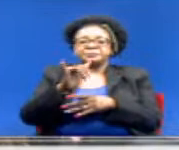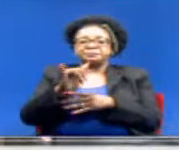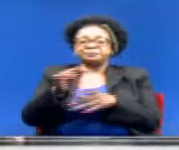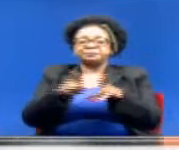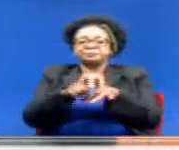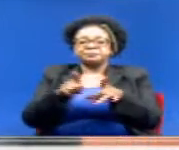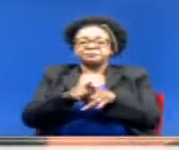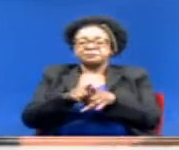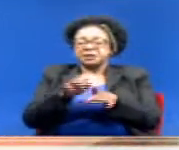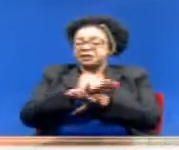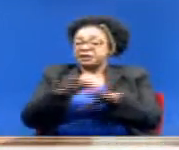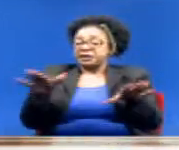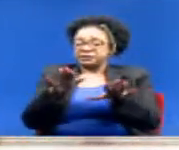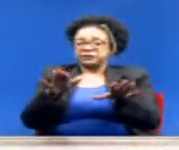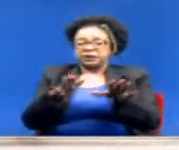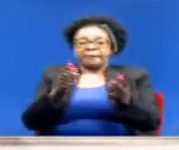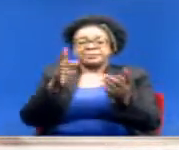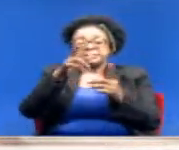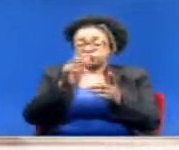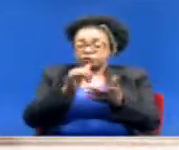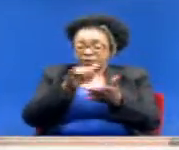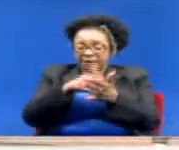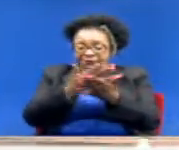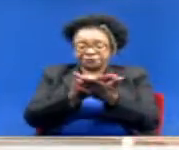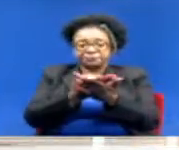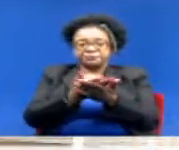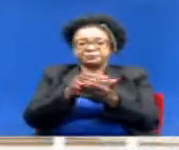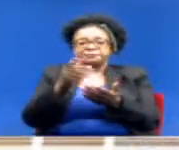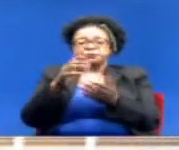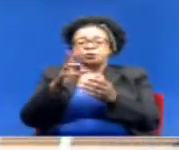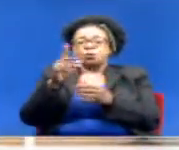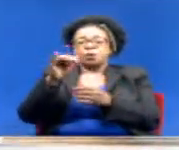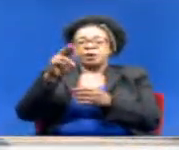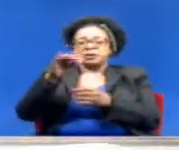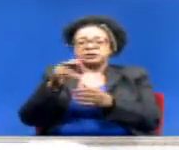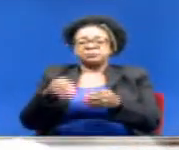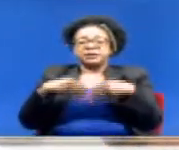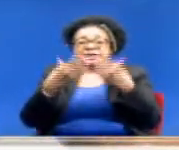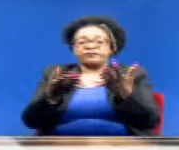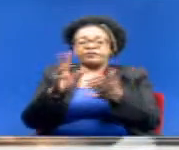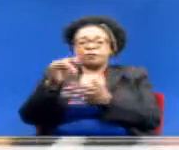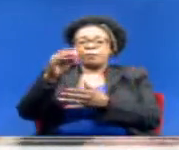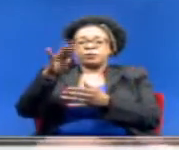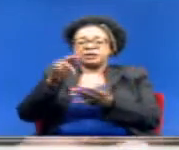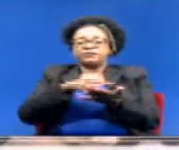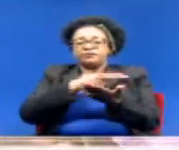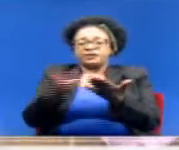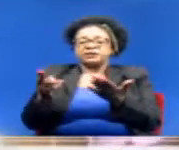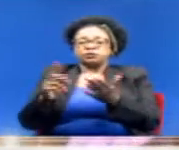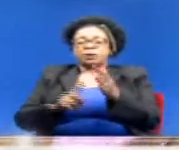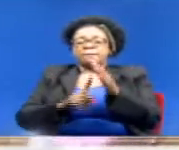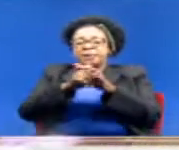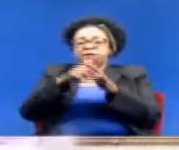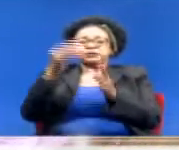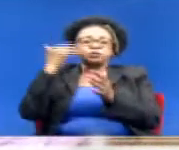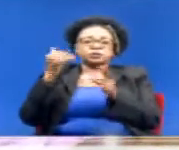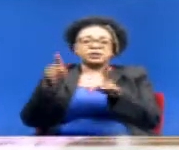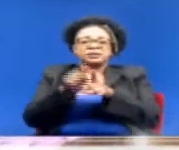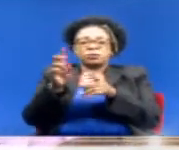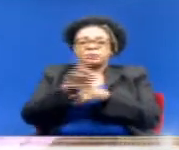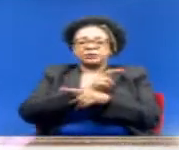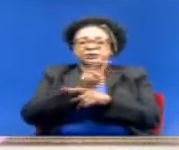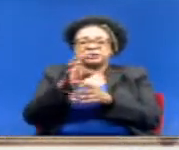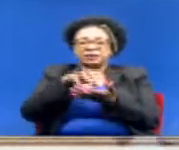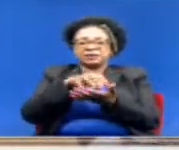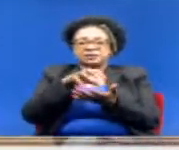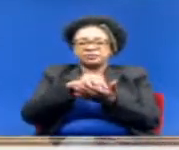declined the application. Prior to this, a warrant of arrest had been issued against Munya for failing to appear in court as a witness in the case.